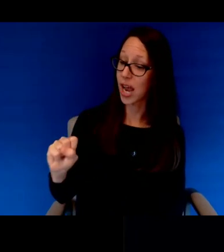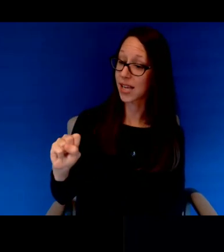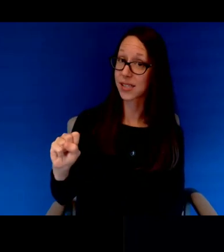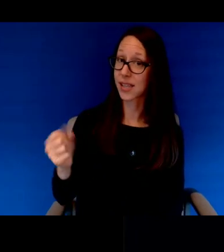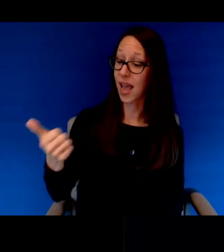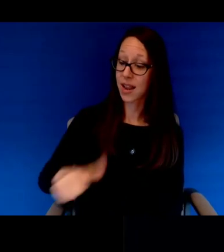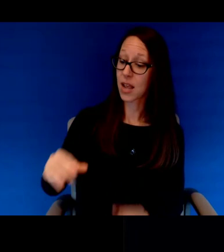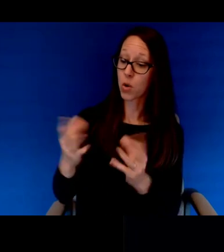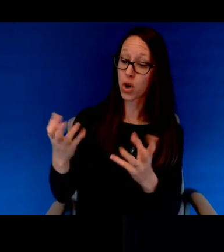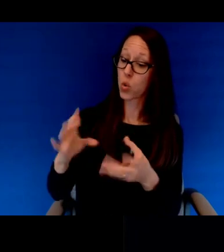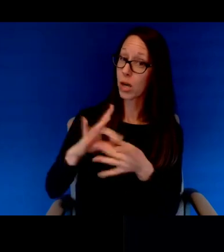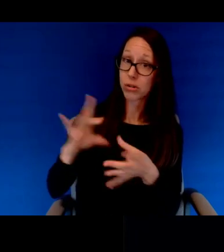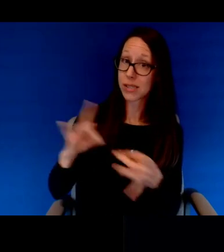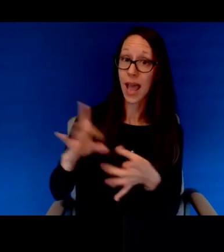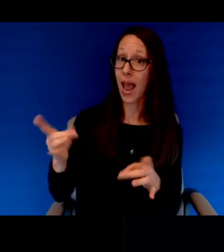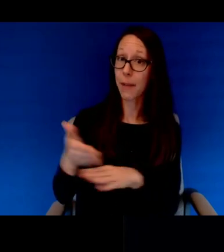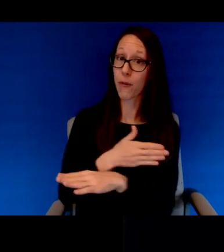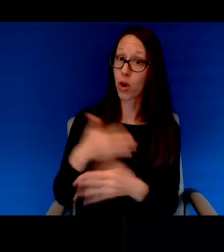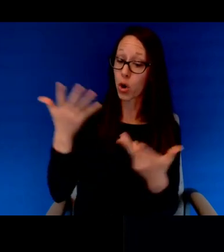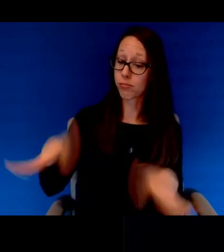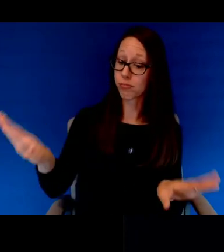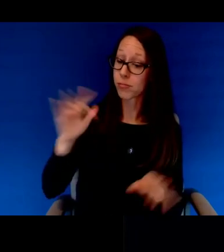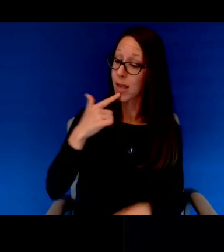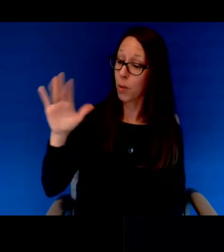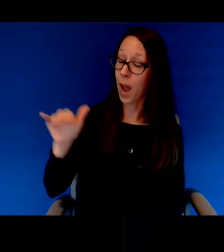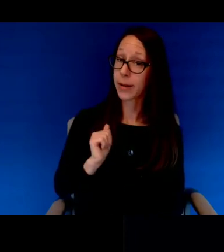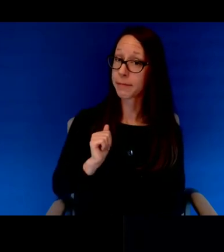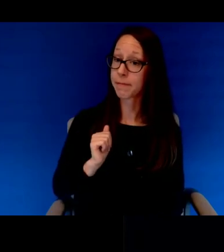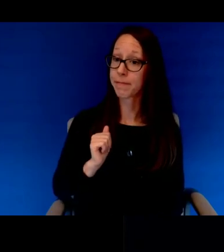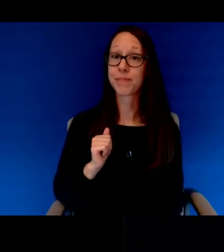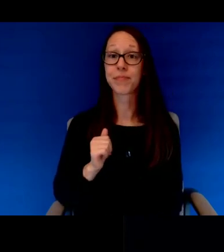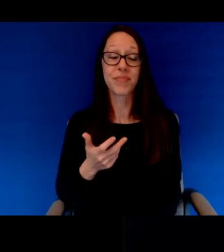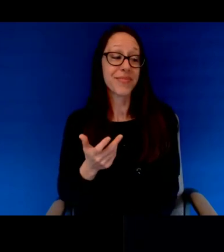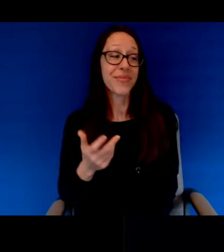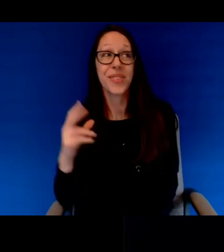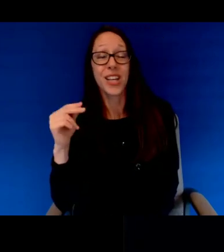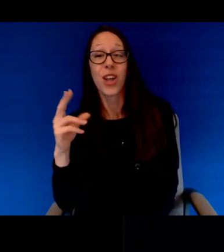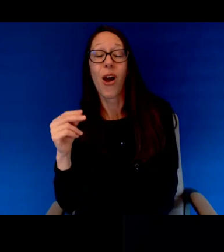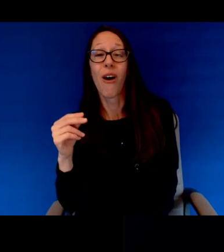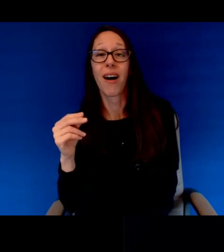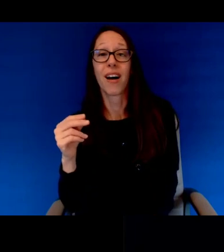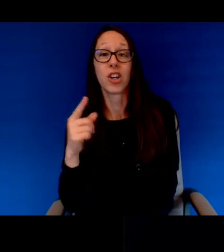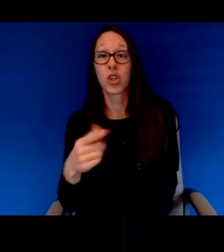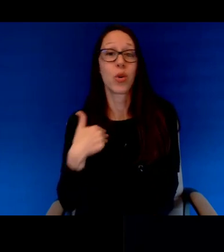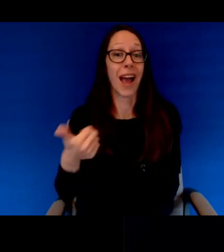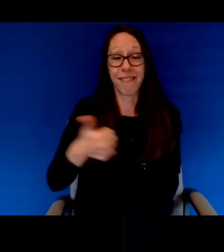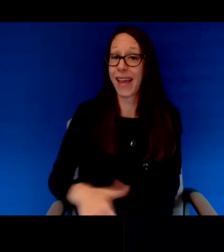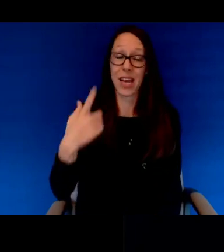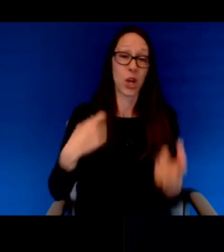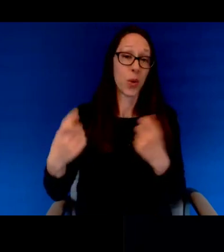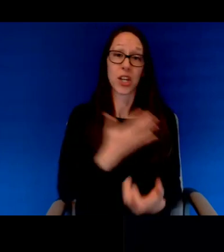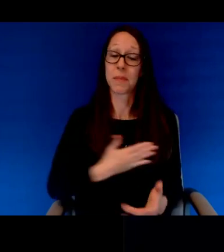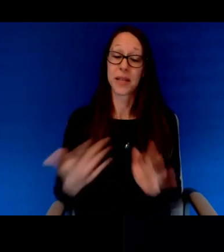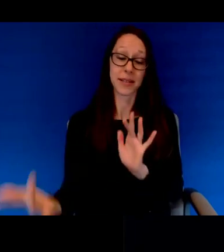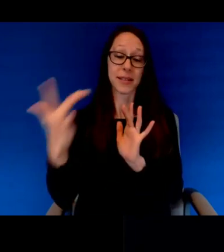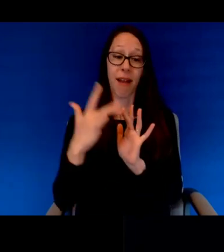plug? Anything else you want us to know before we say goodbye? No, if you guys have any questions, feel free to reach out.